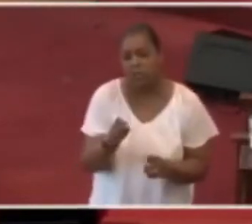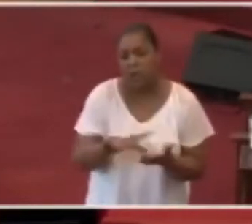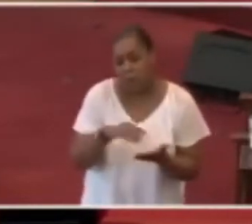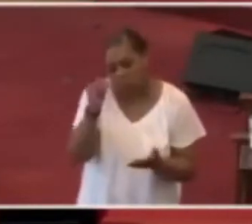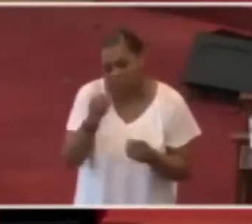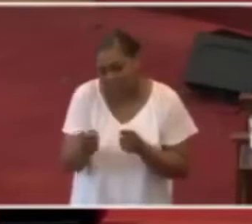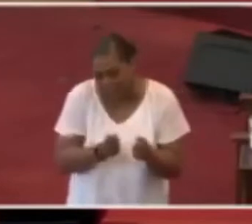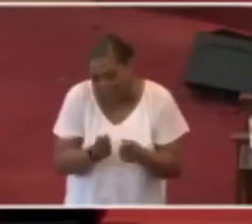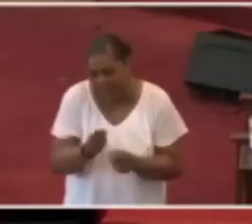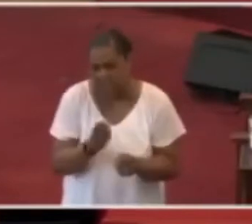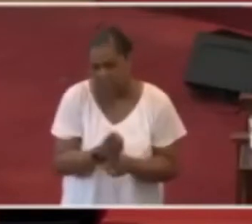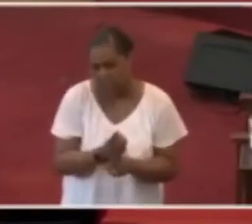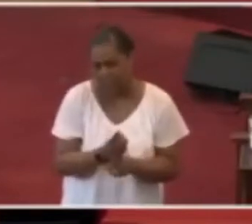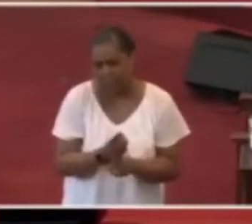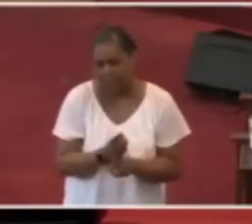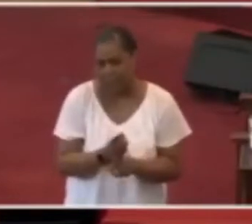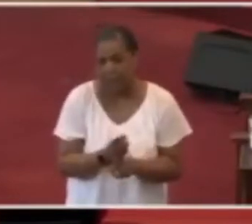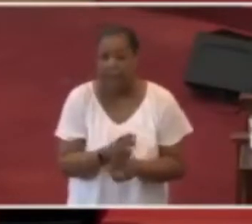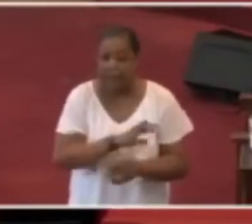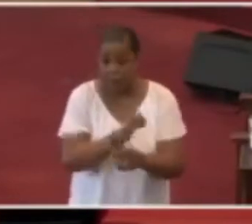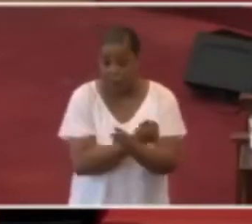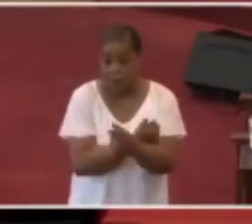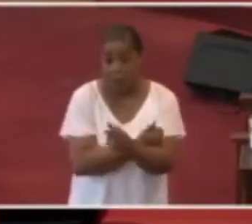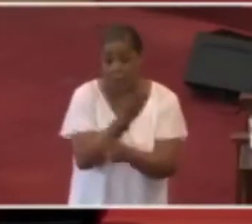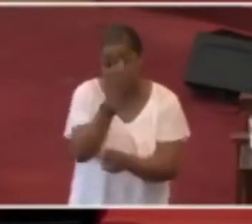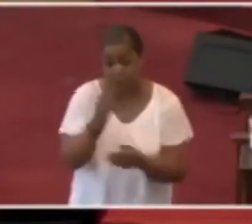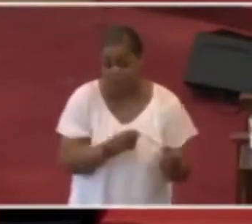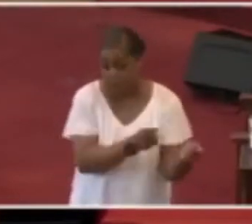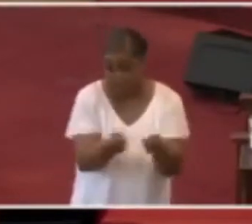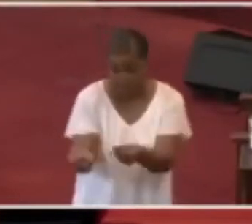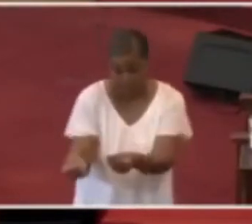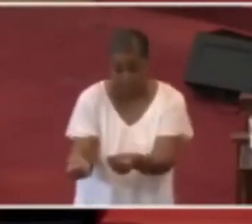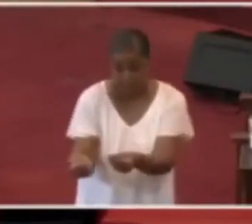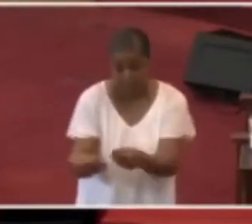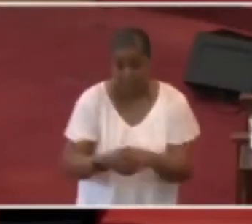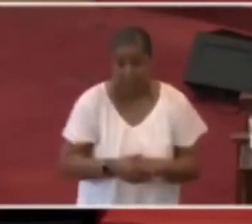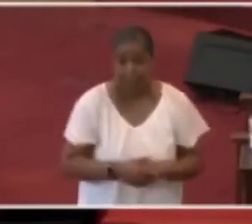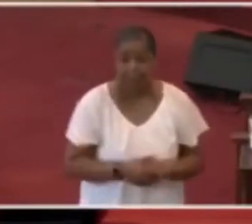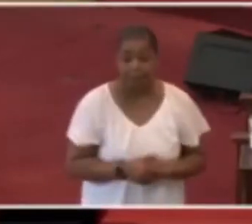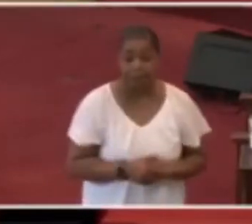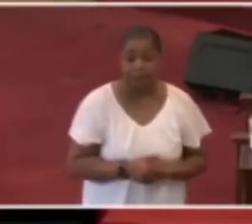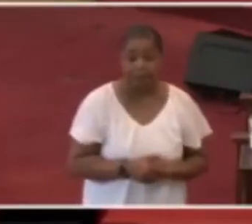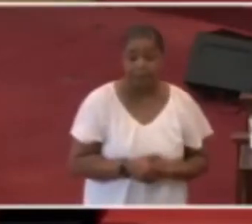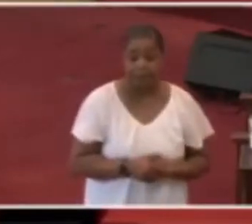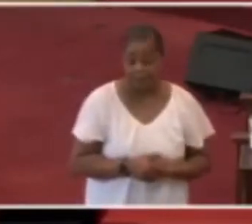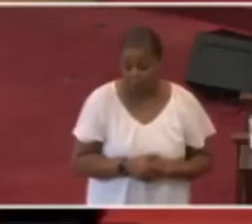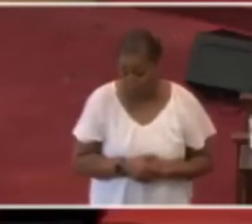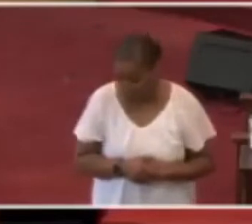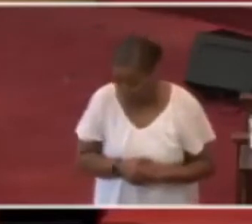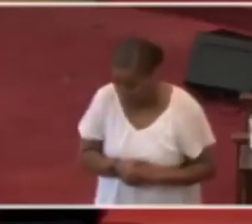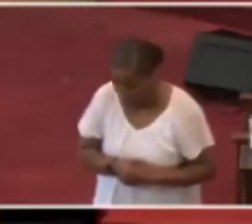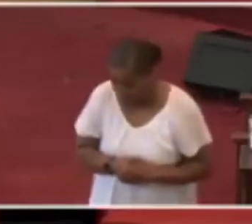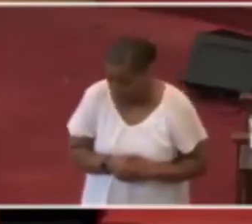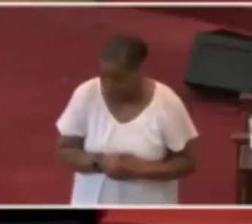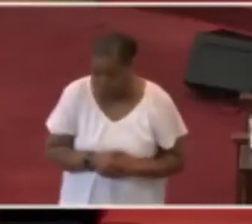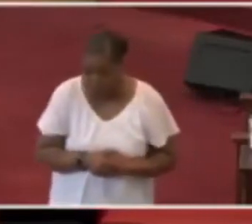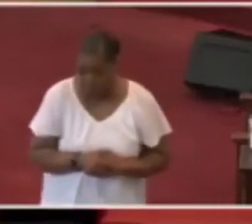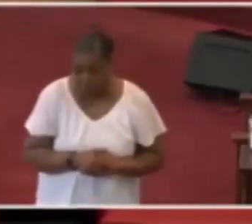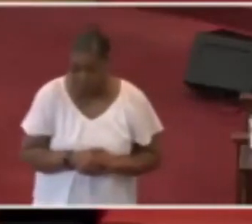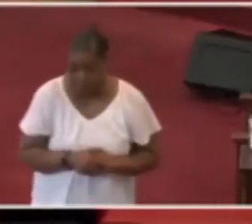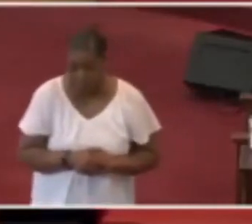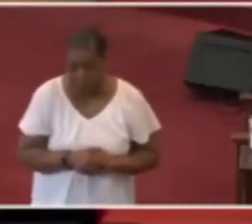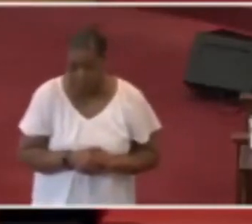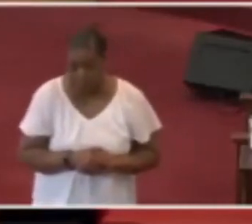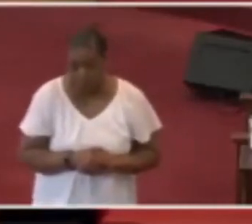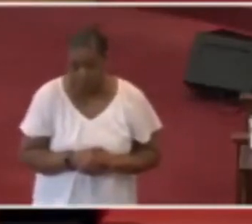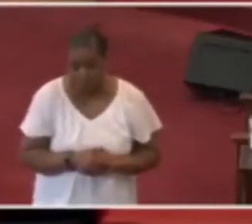the authority that God gives to every one of us. This stretches all the way from